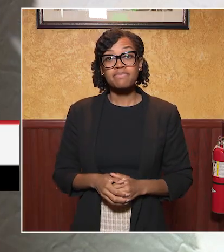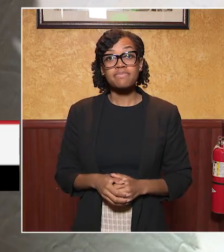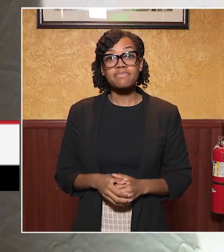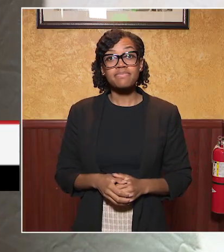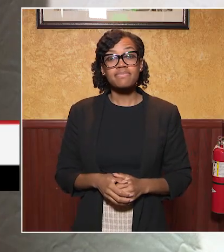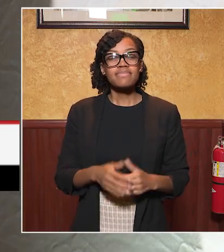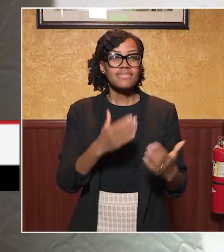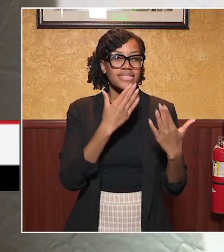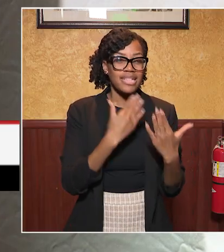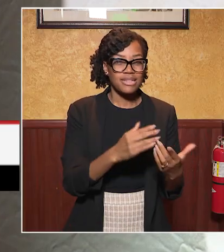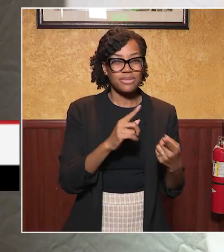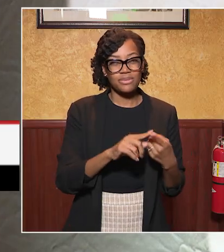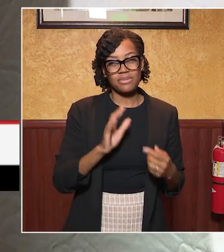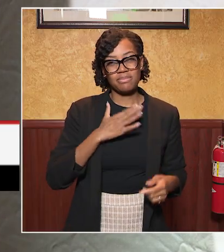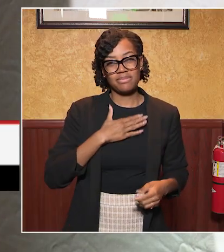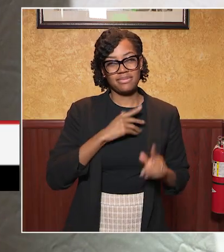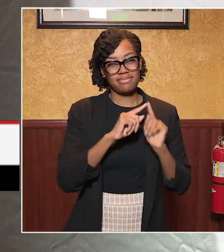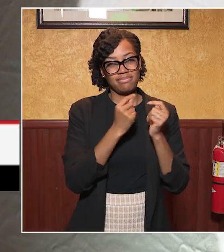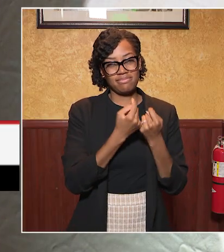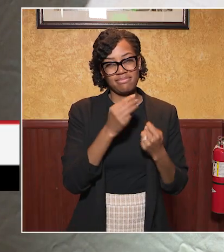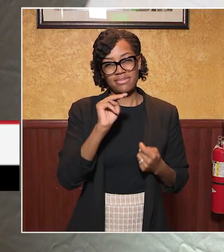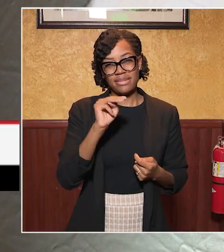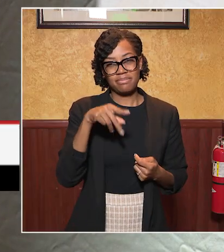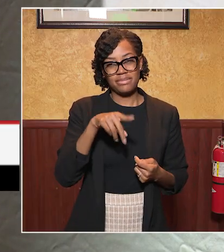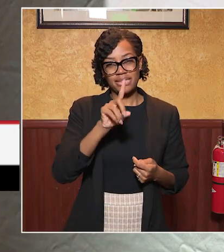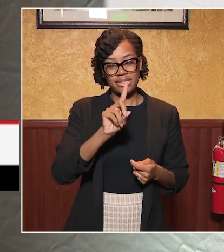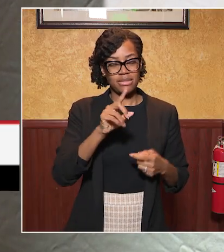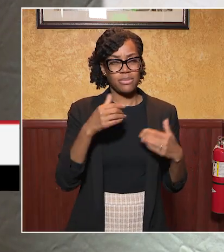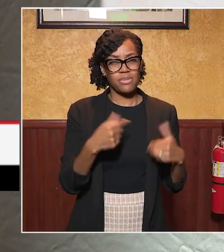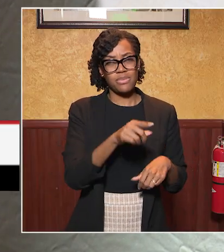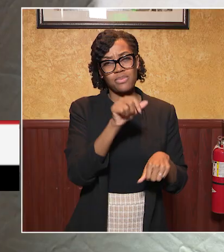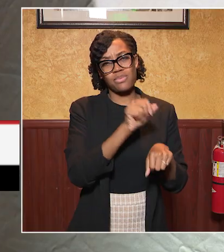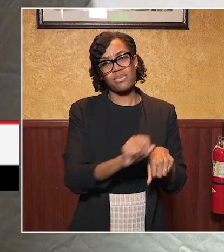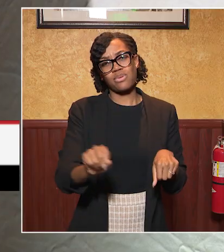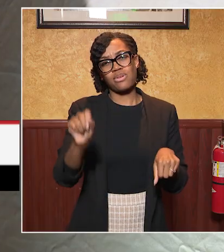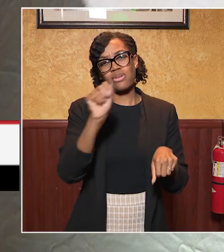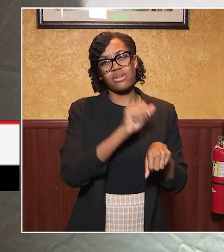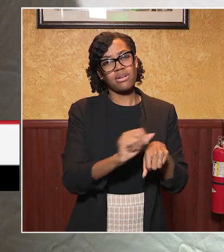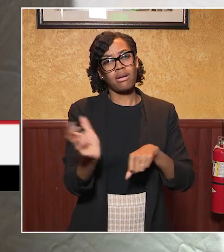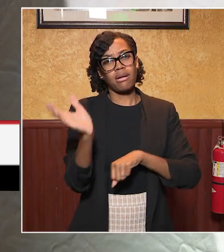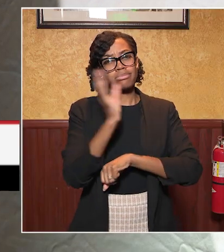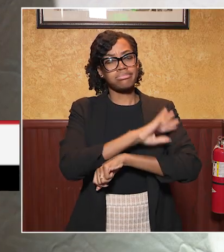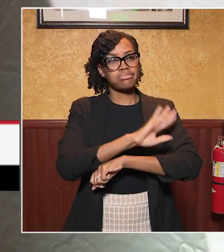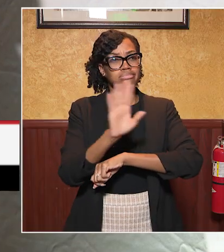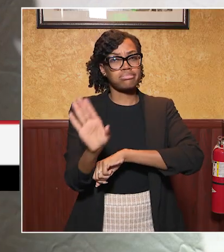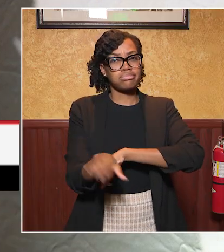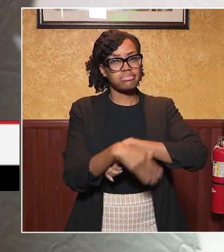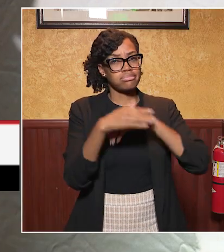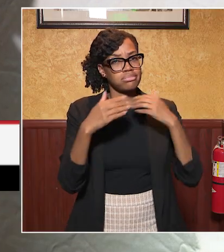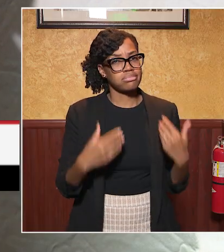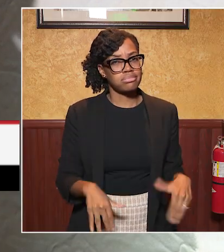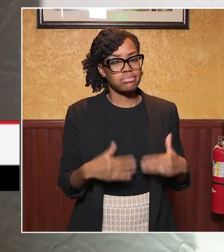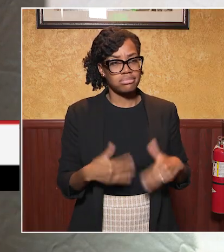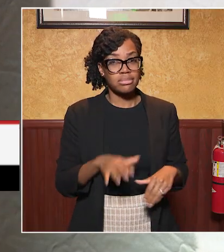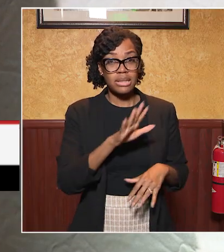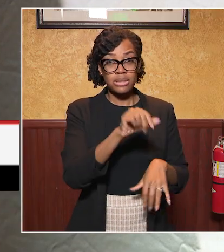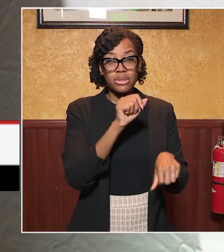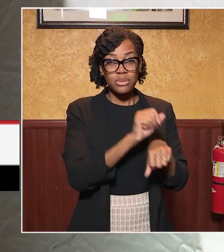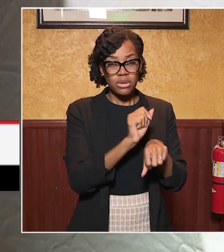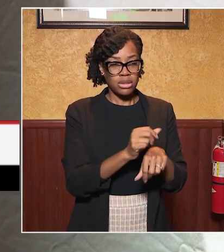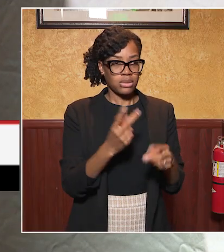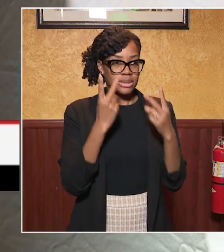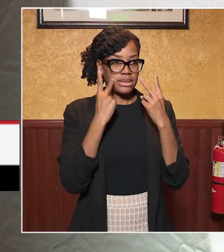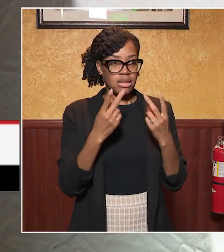of the Metropolitan Police Department. They work tirelessly around the clock, and we're seeing real progress with keeping